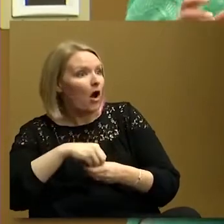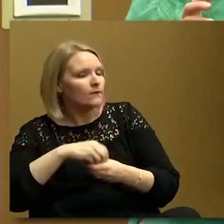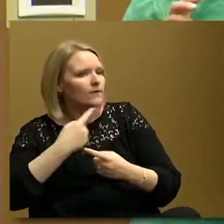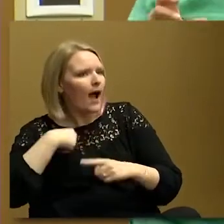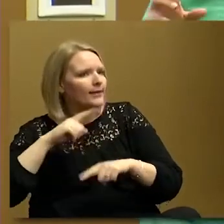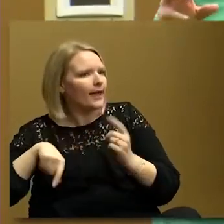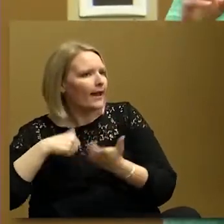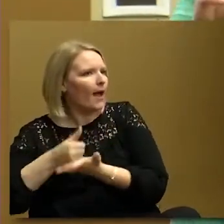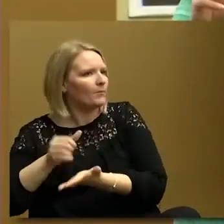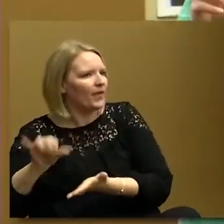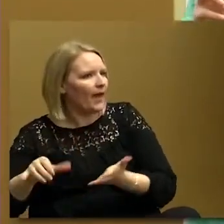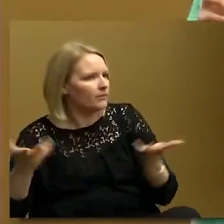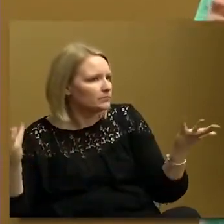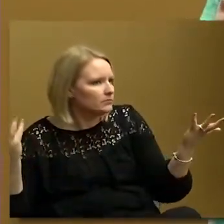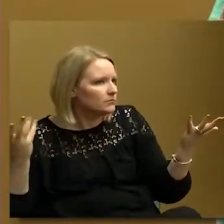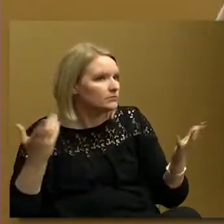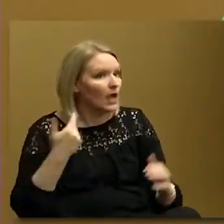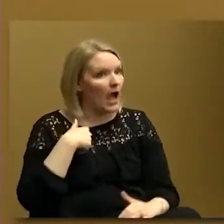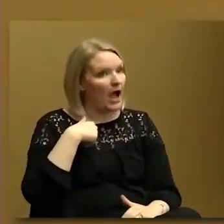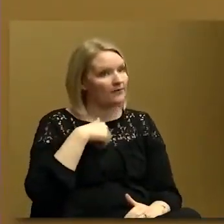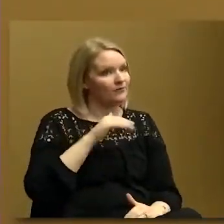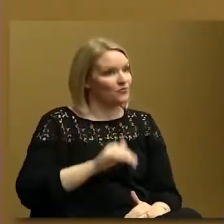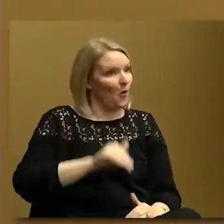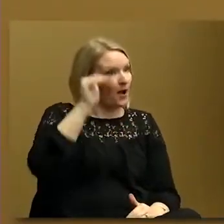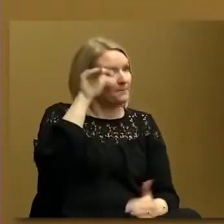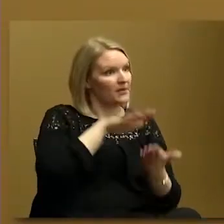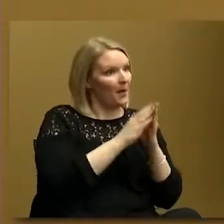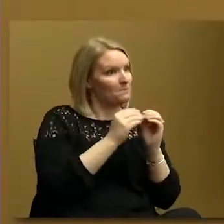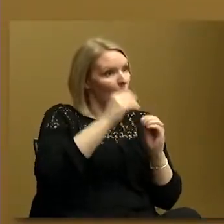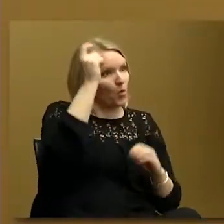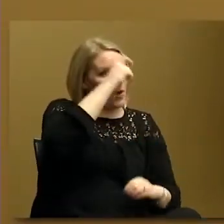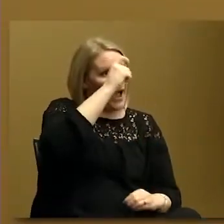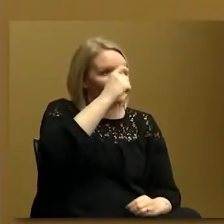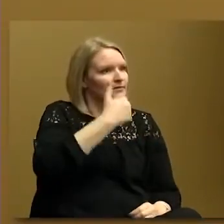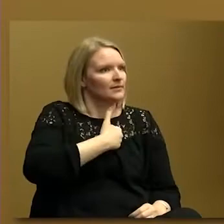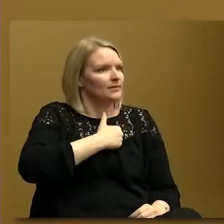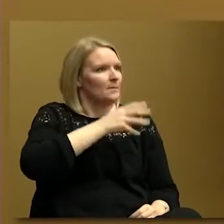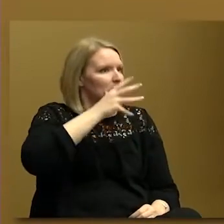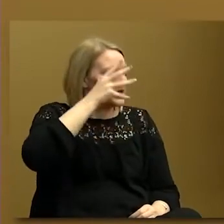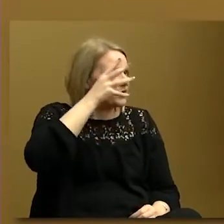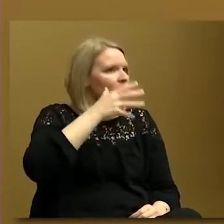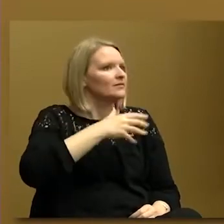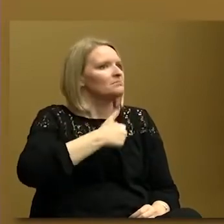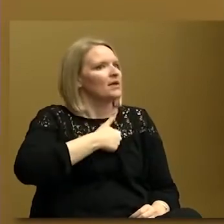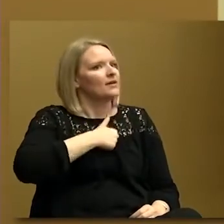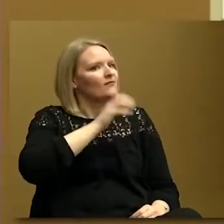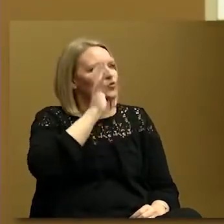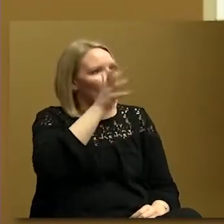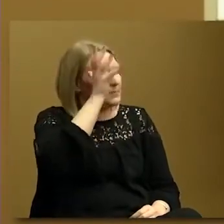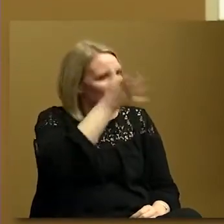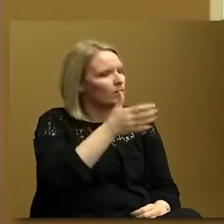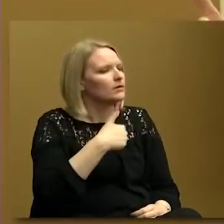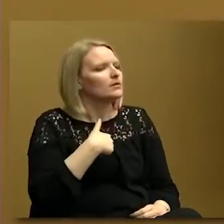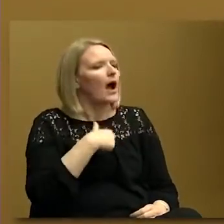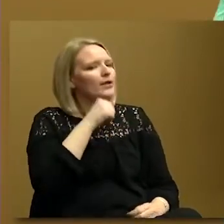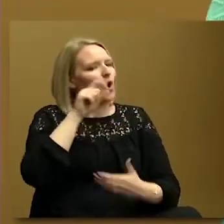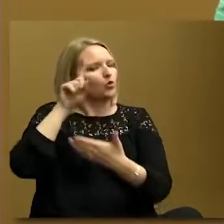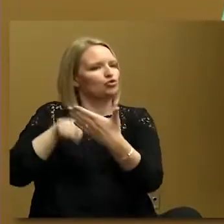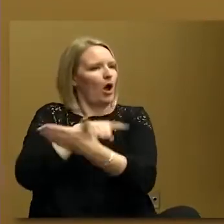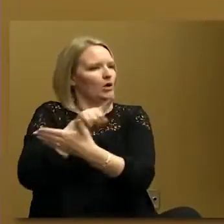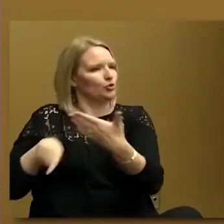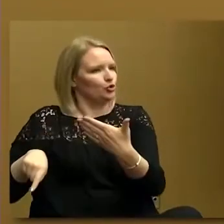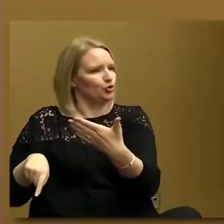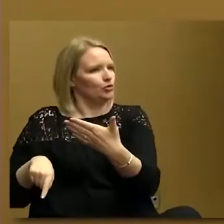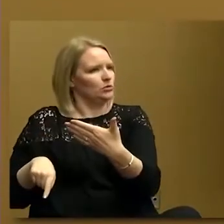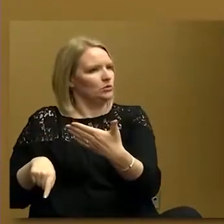gotten older and wiser, and as a parent and as a grandparent, I don't judge, because I don't